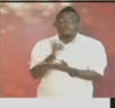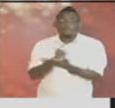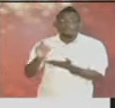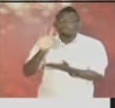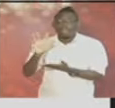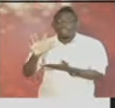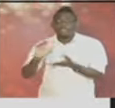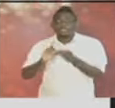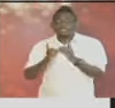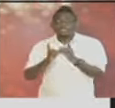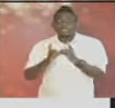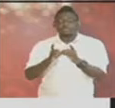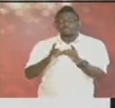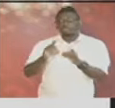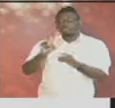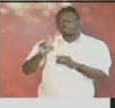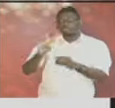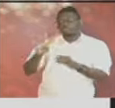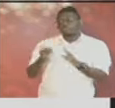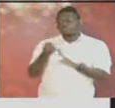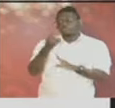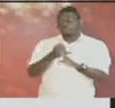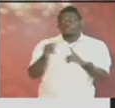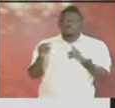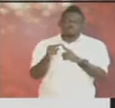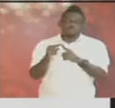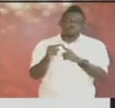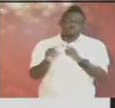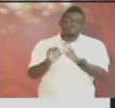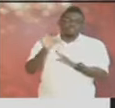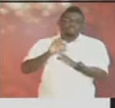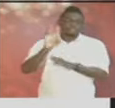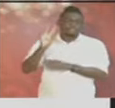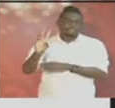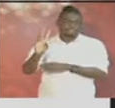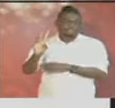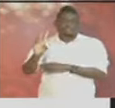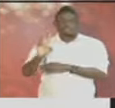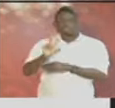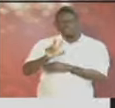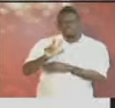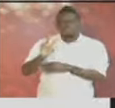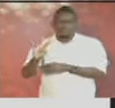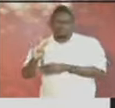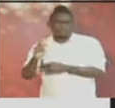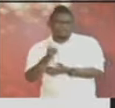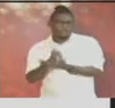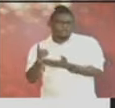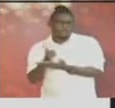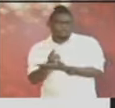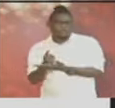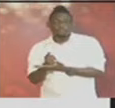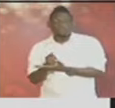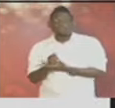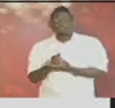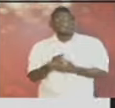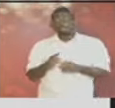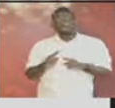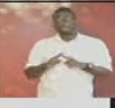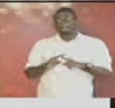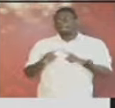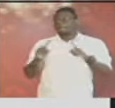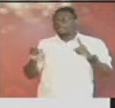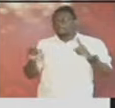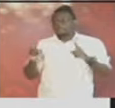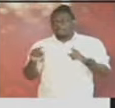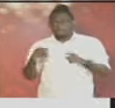February, would have recorded 3 or 4 cases each. However, there were 2 among those clusters which recorded 6 cases, and